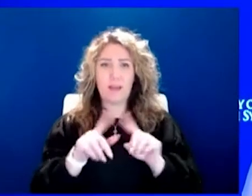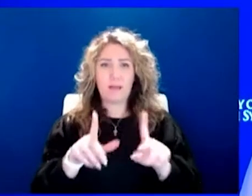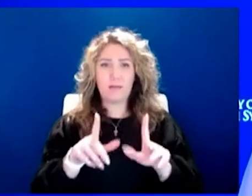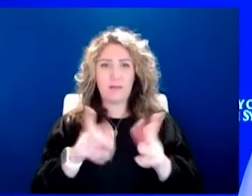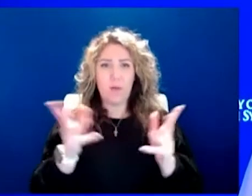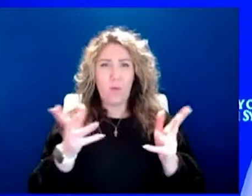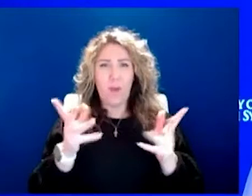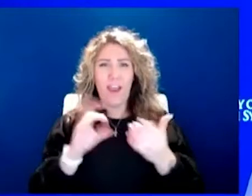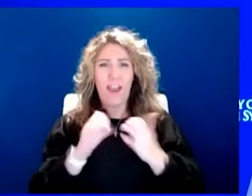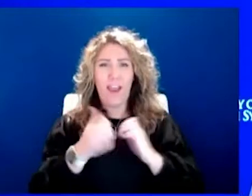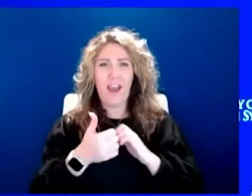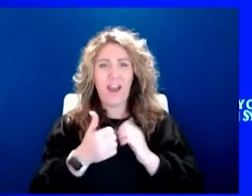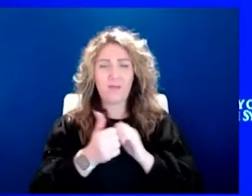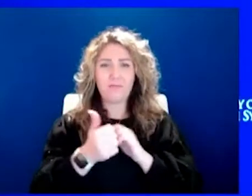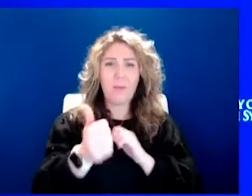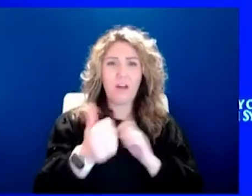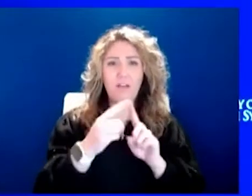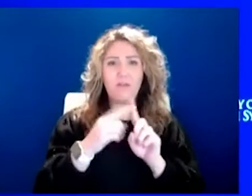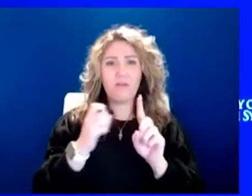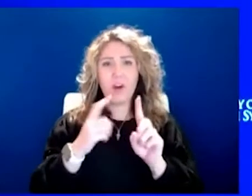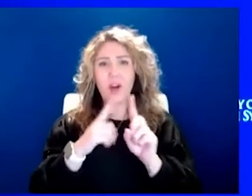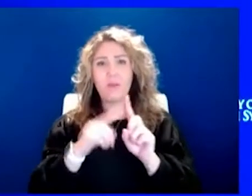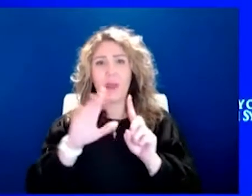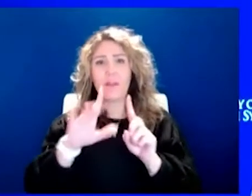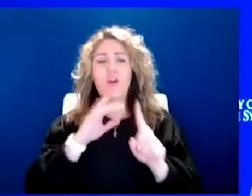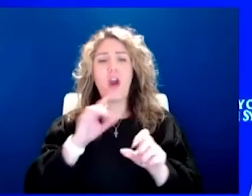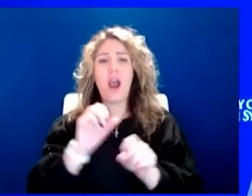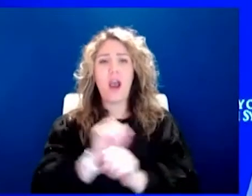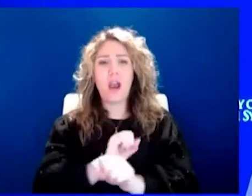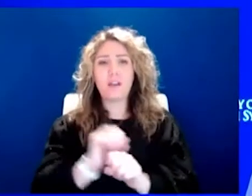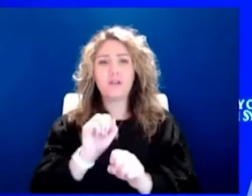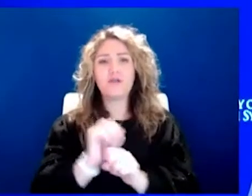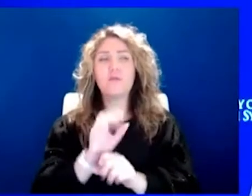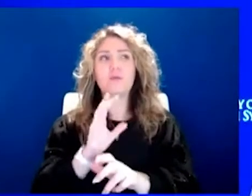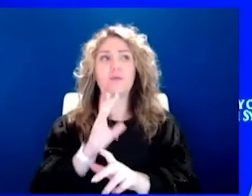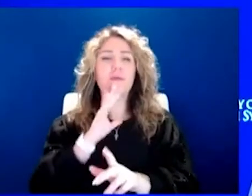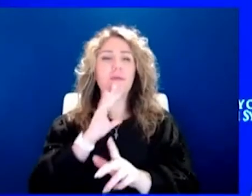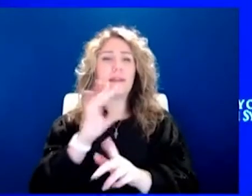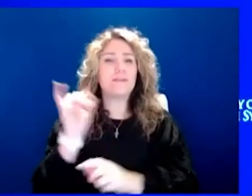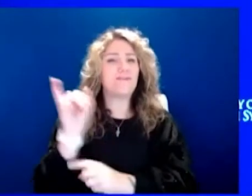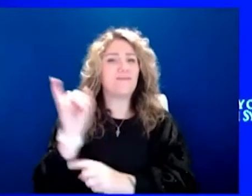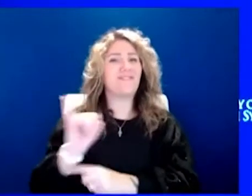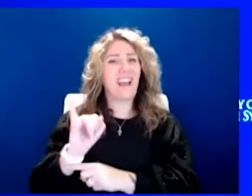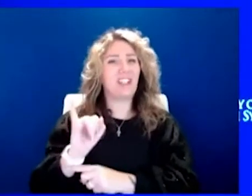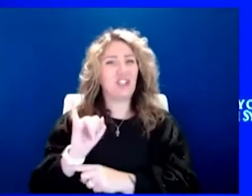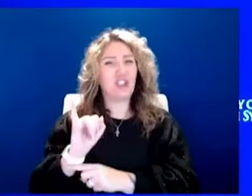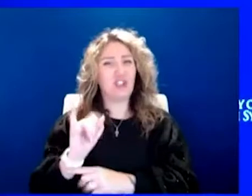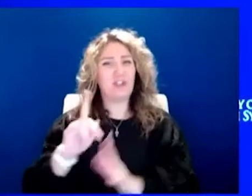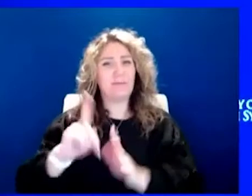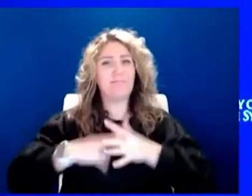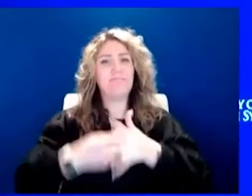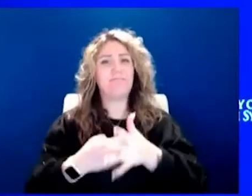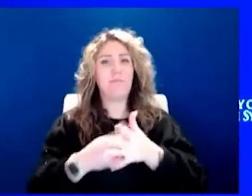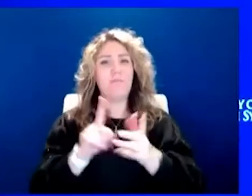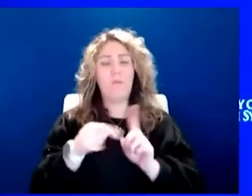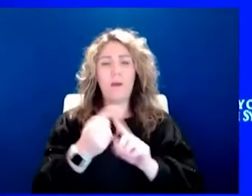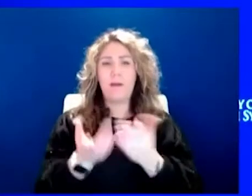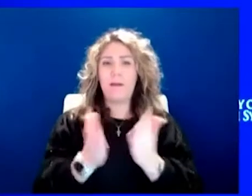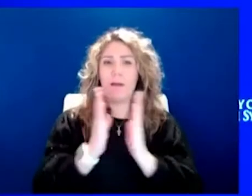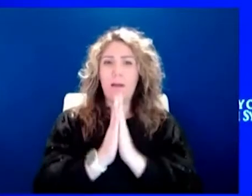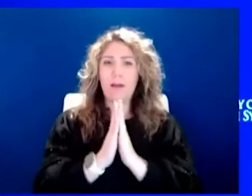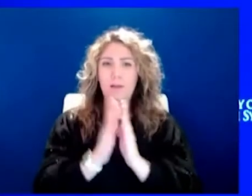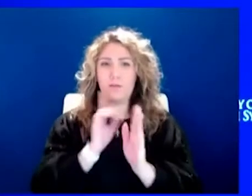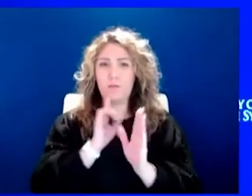far out are they from their actual, from their infection. So I think when we're asking about this, it's really important to